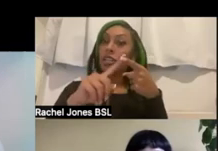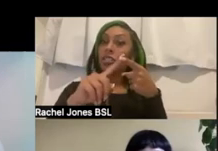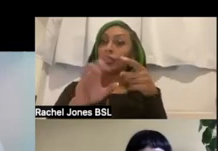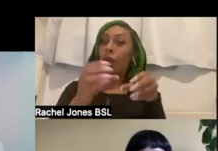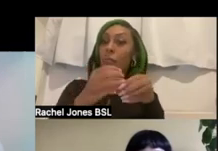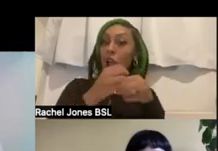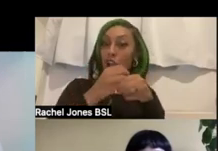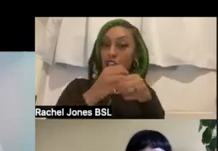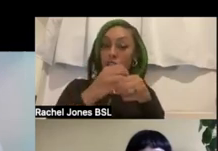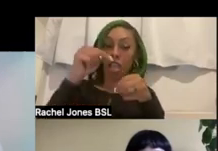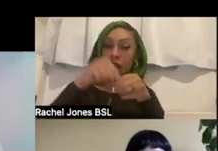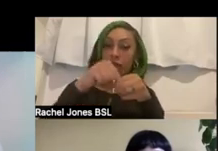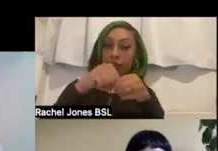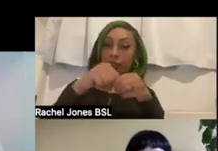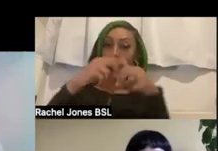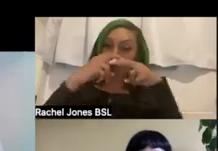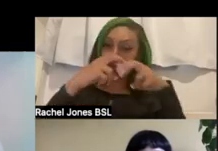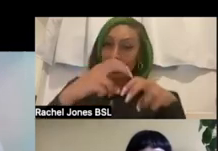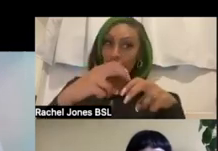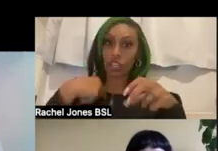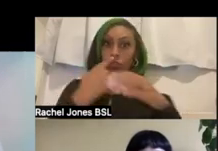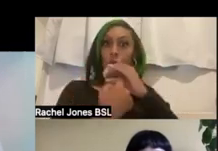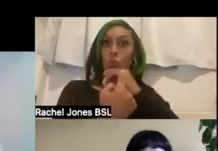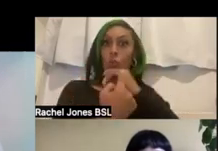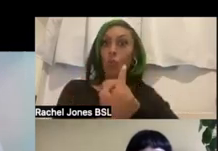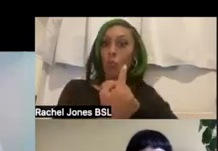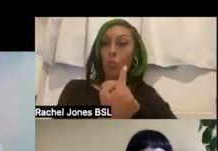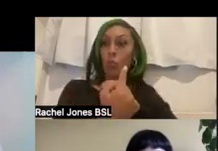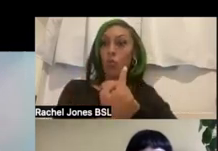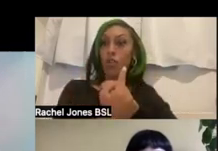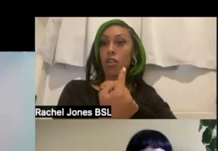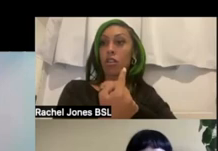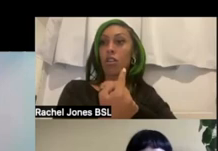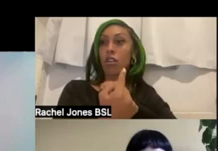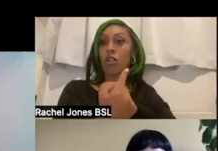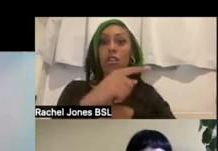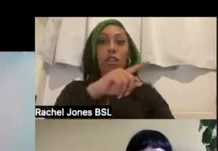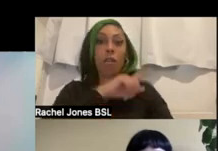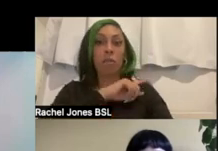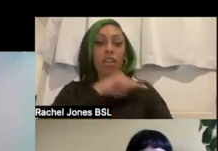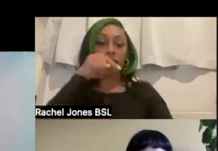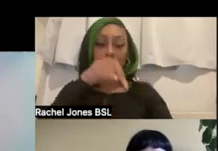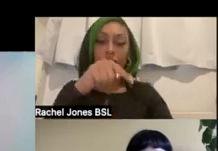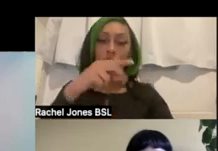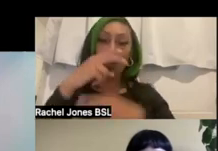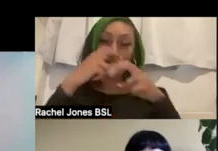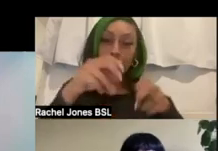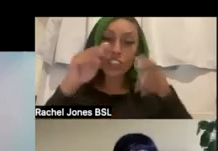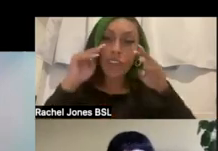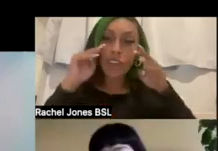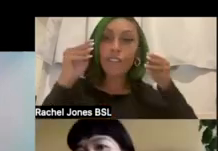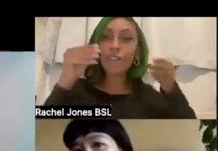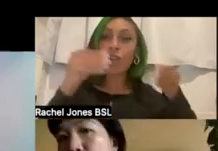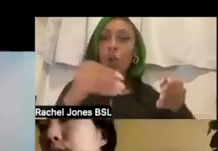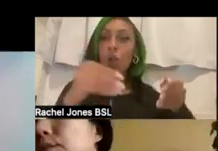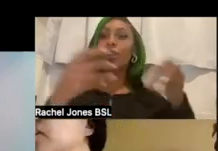researcher and because of the research focus, and how to address that. And secondly, I would